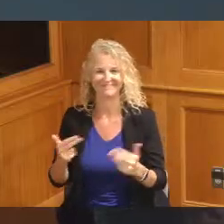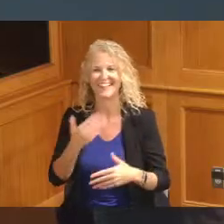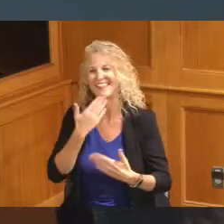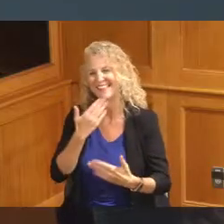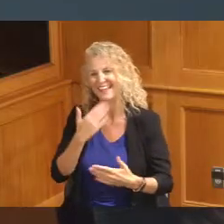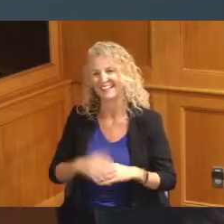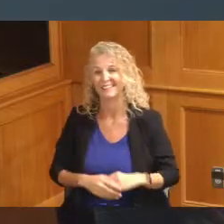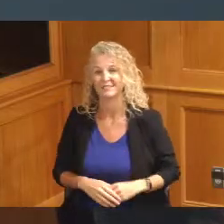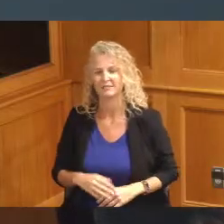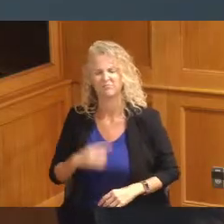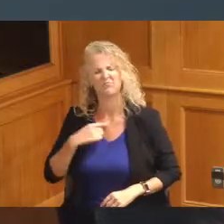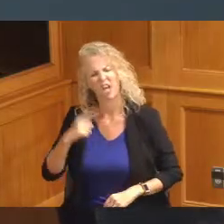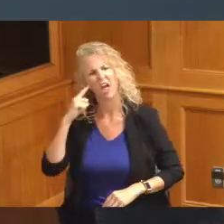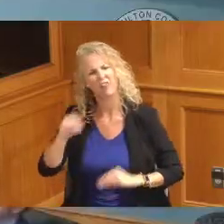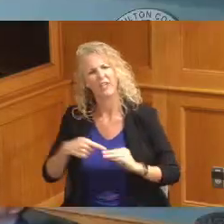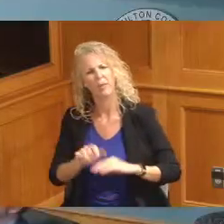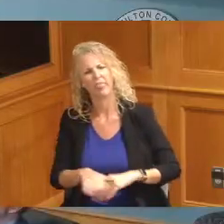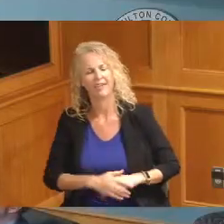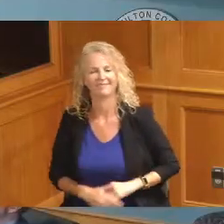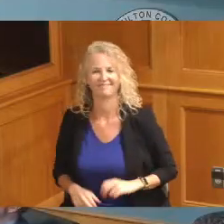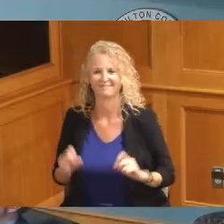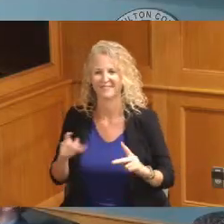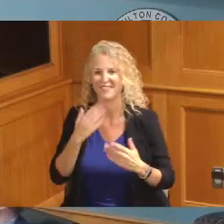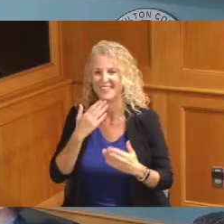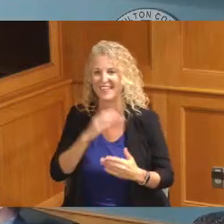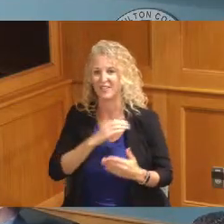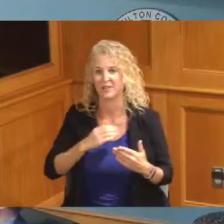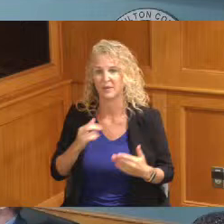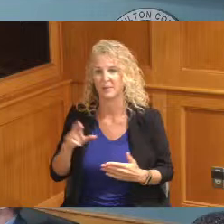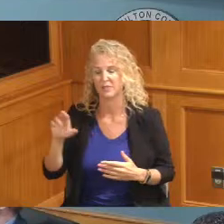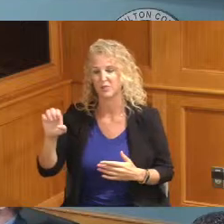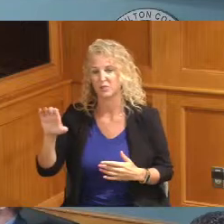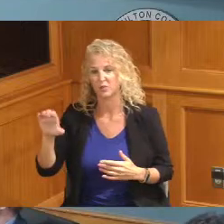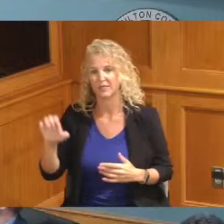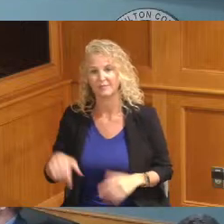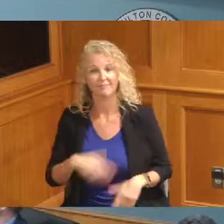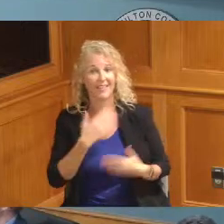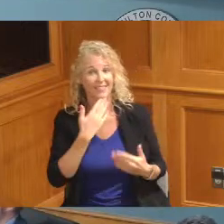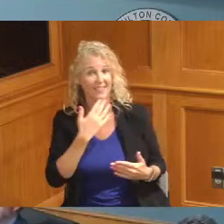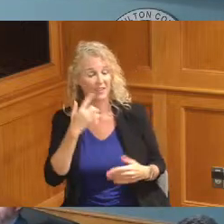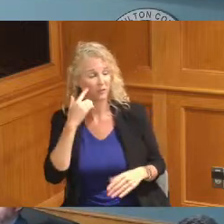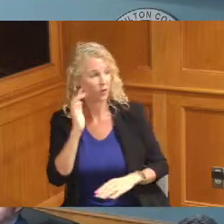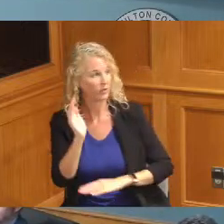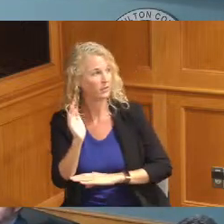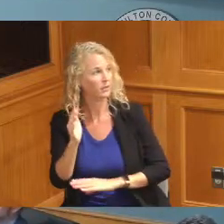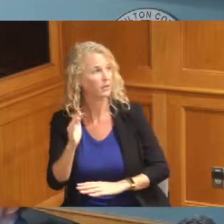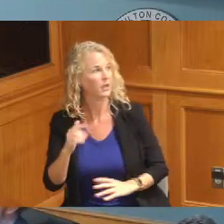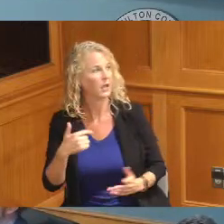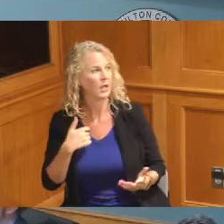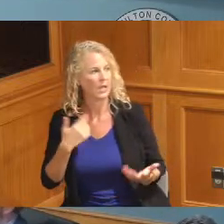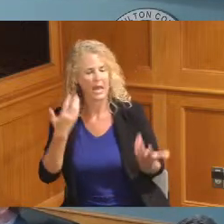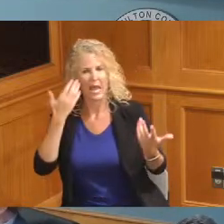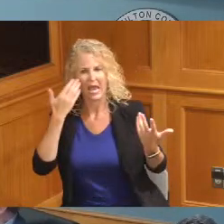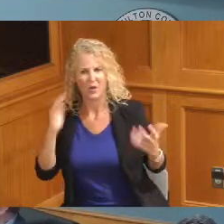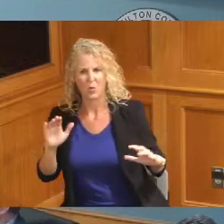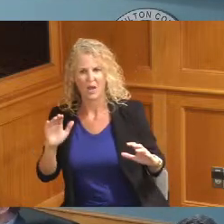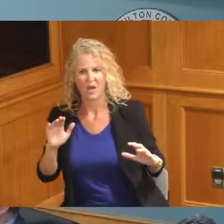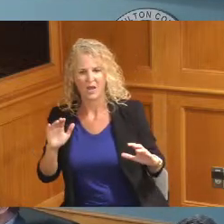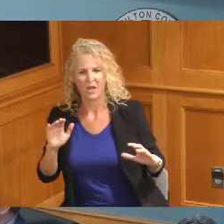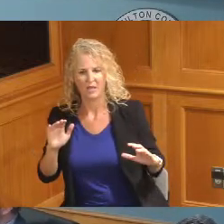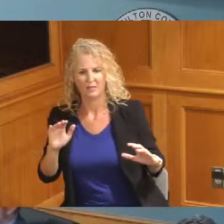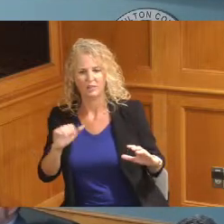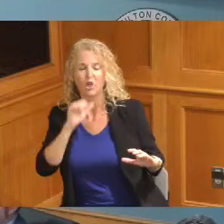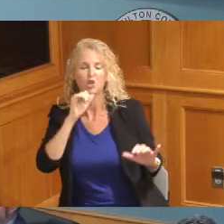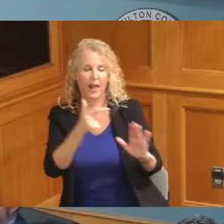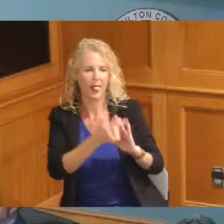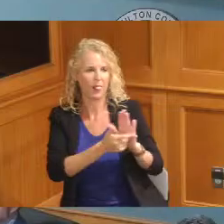Thank you. Maybe another day. Thanks. Thank you, Commissioner Reese. Yeah, thanks. And I don't want to, because like you said, you're